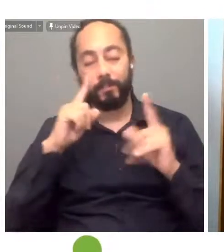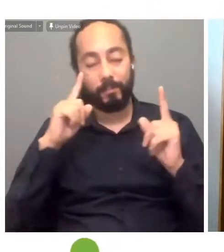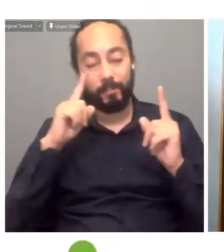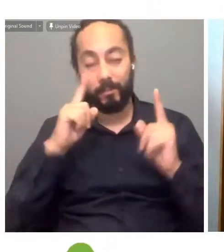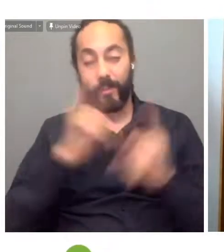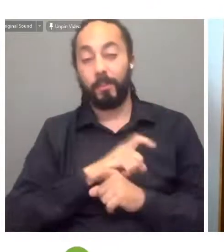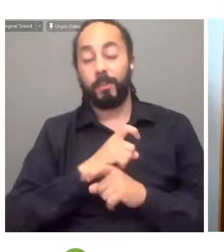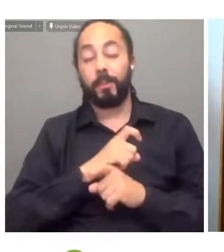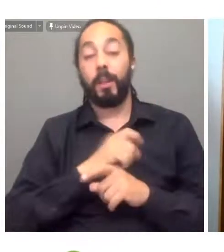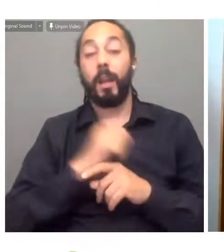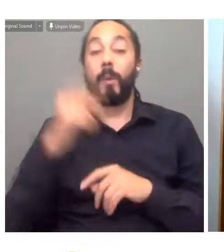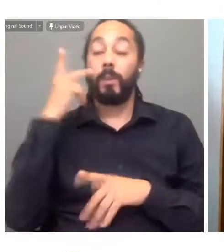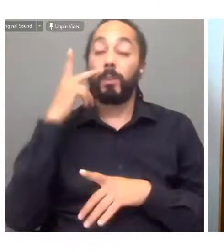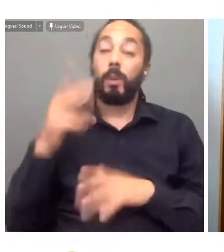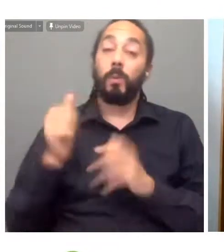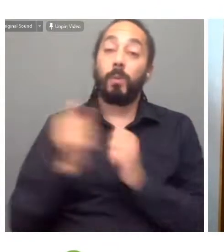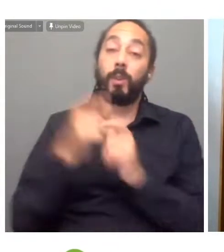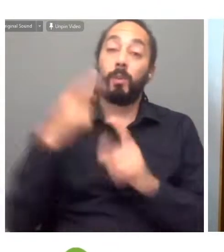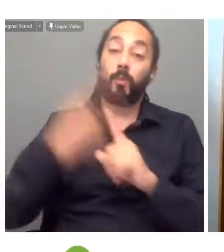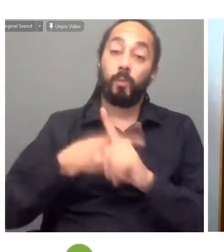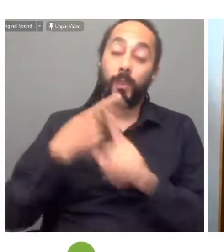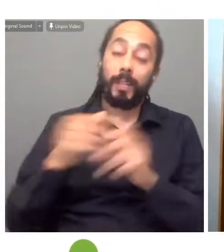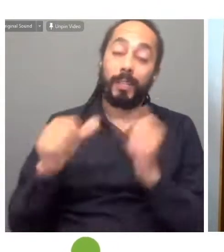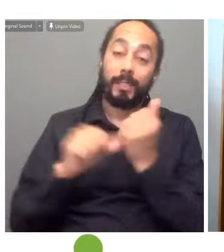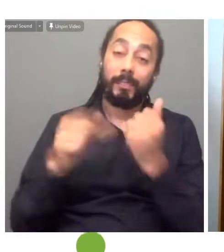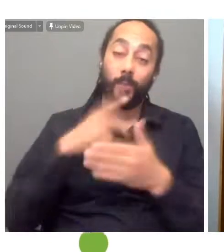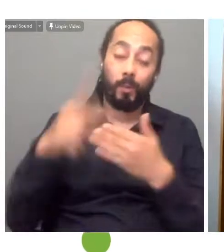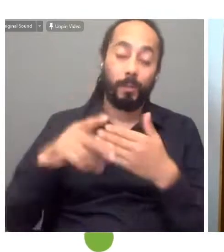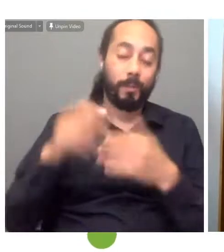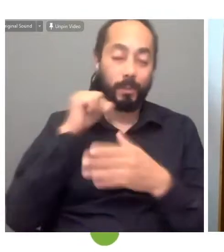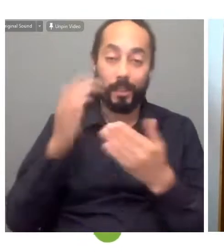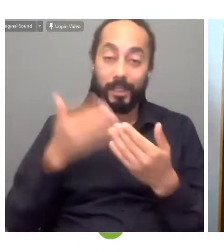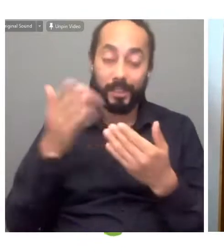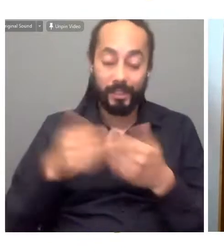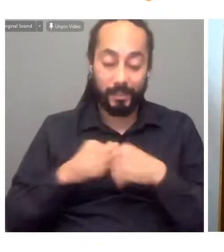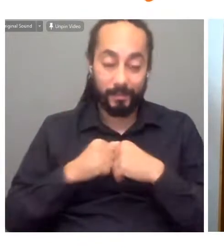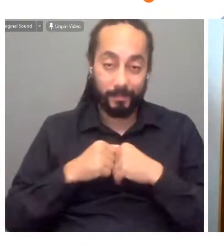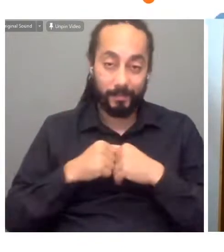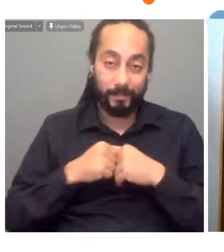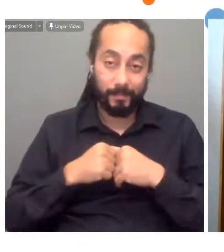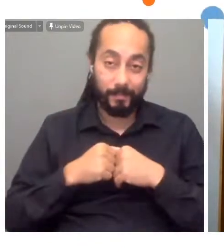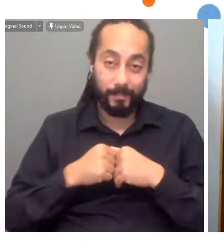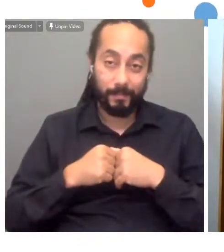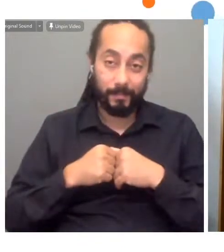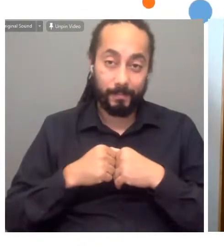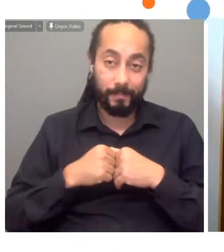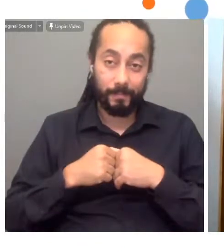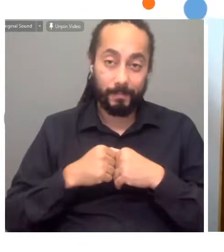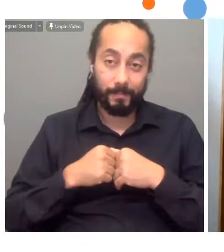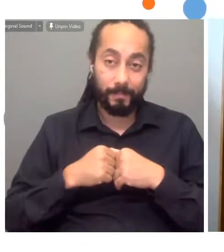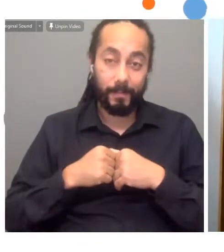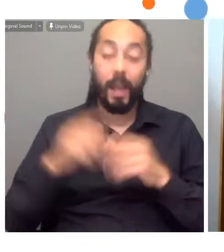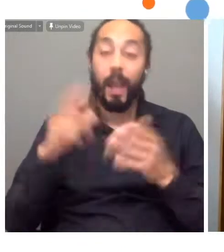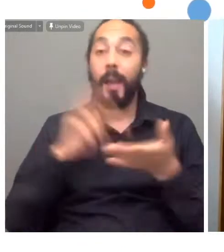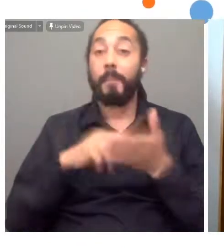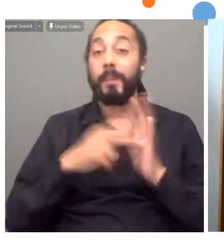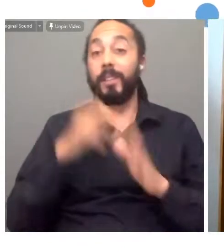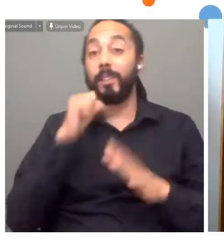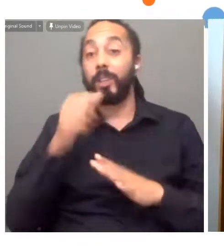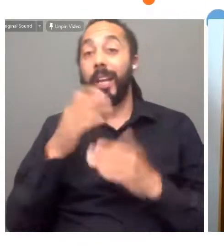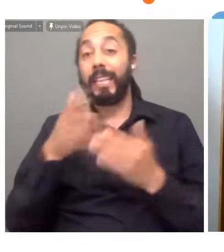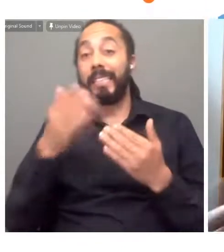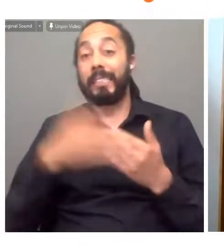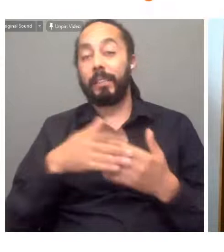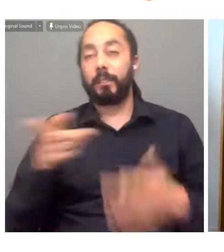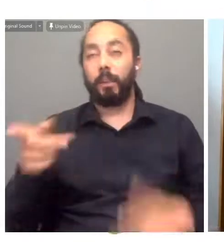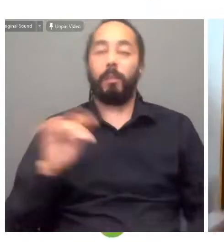the rent assistance program, it wasn't easy, needed to work with, I'm not saying it wasn't easy because we needed to work with province, but it was